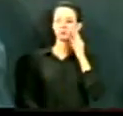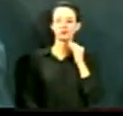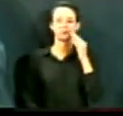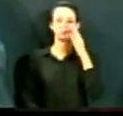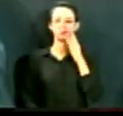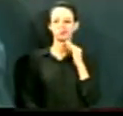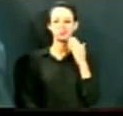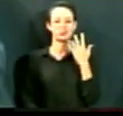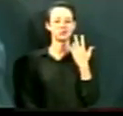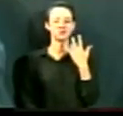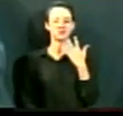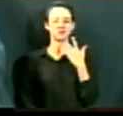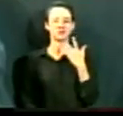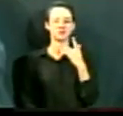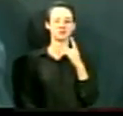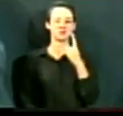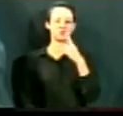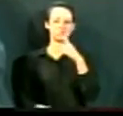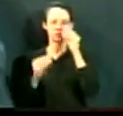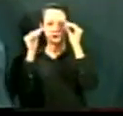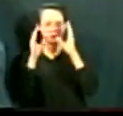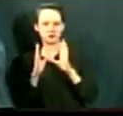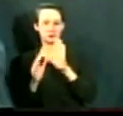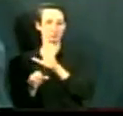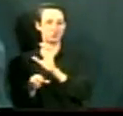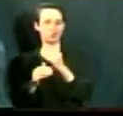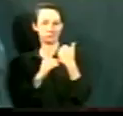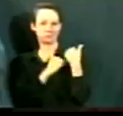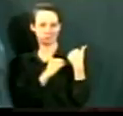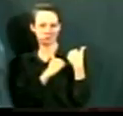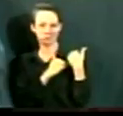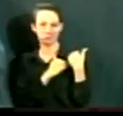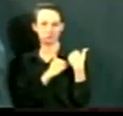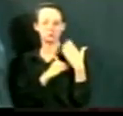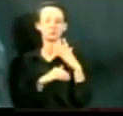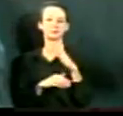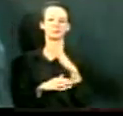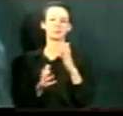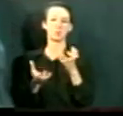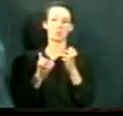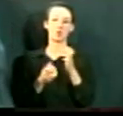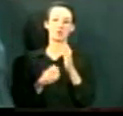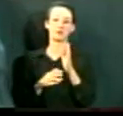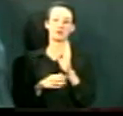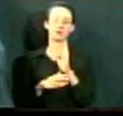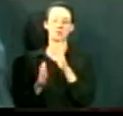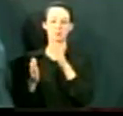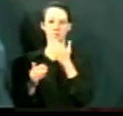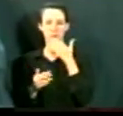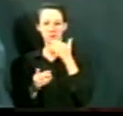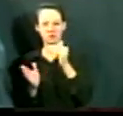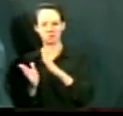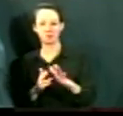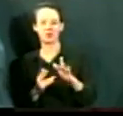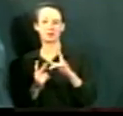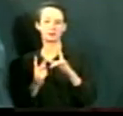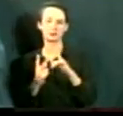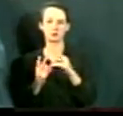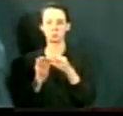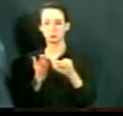for us and for our students. And we want to make sure that they have the best planning and the best resources and the best income and